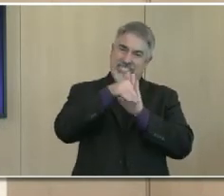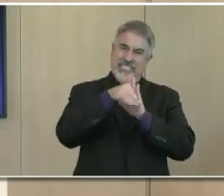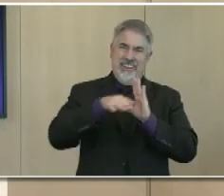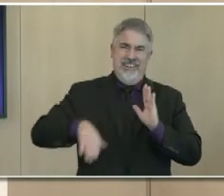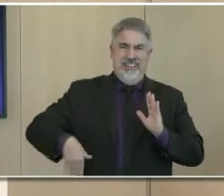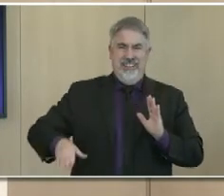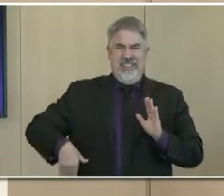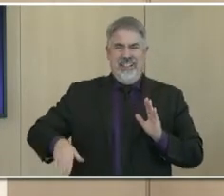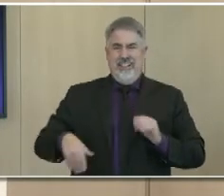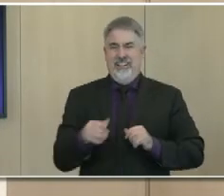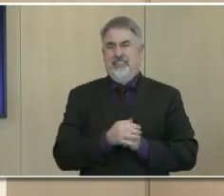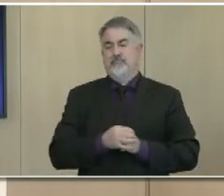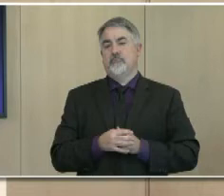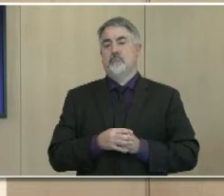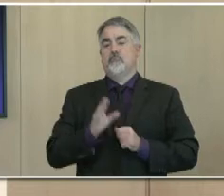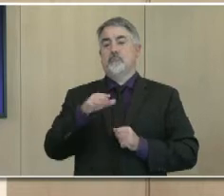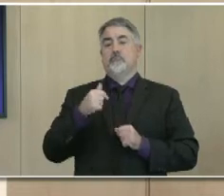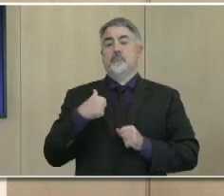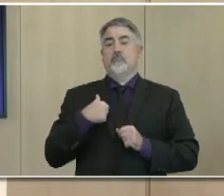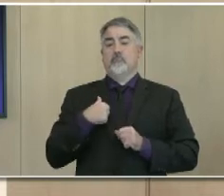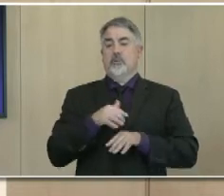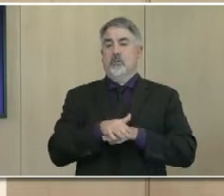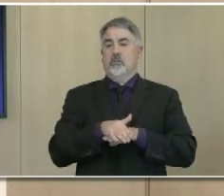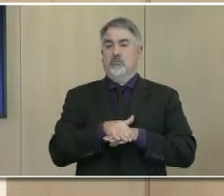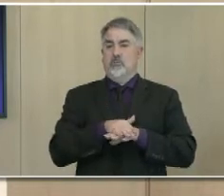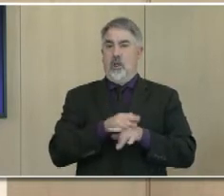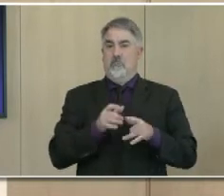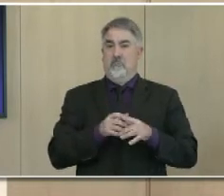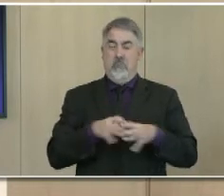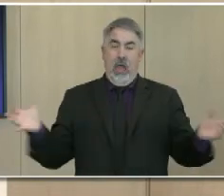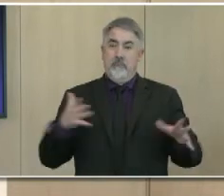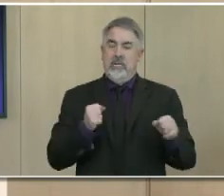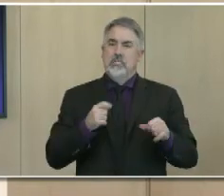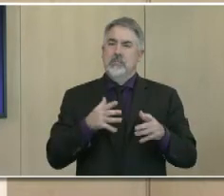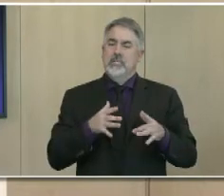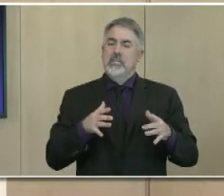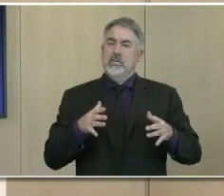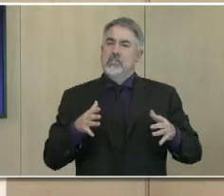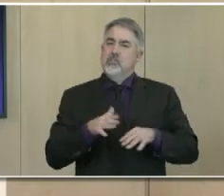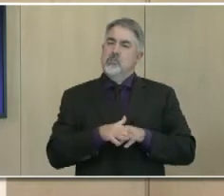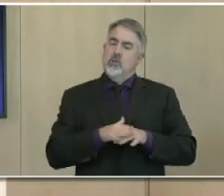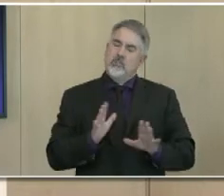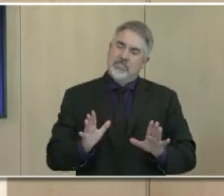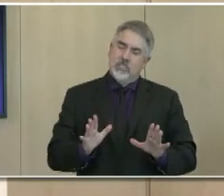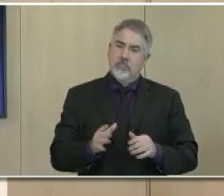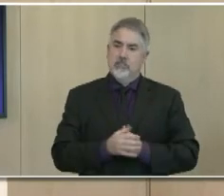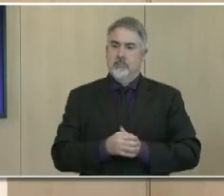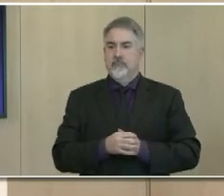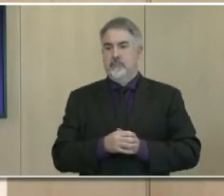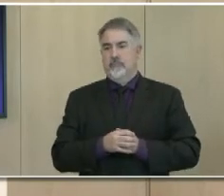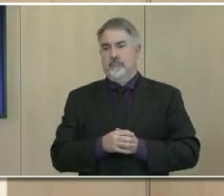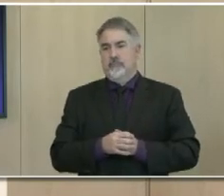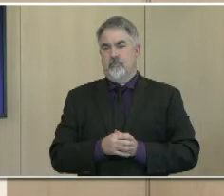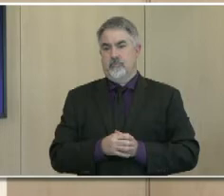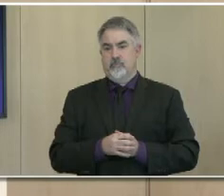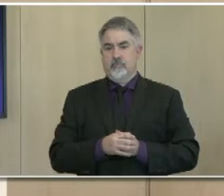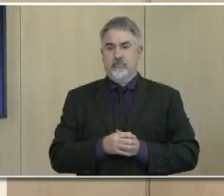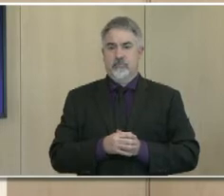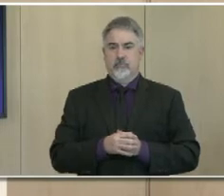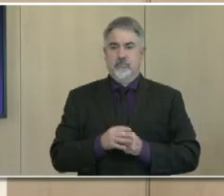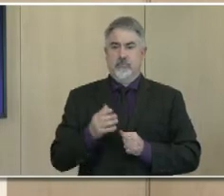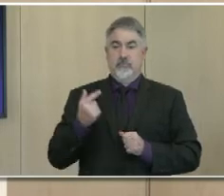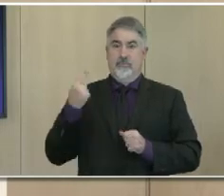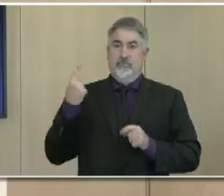curve so that we can slow the spread of COVID-19, so that we do not overwhelm our healthcare